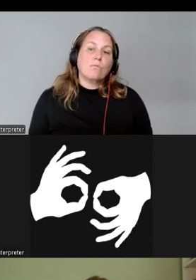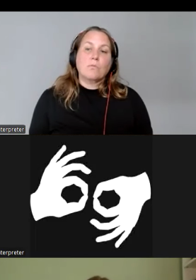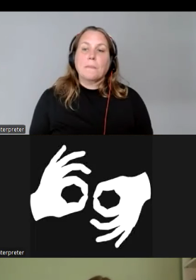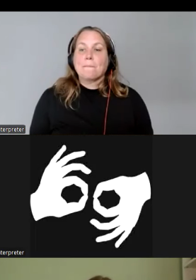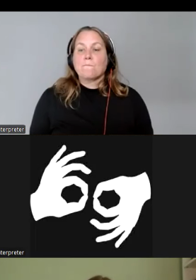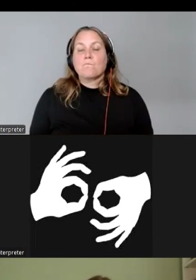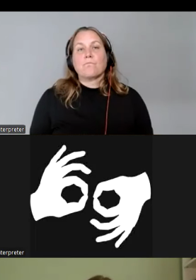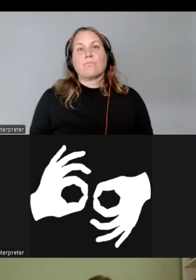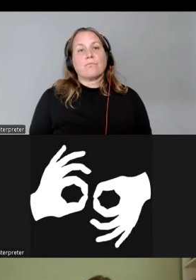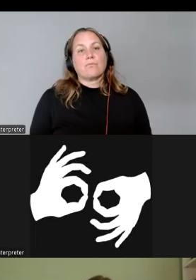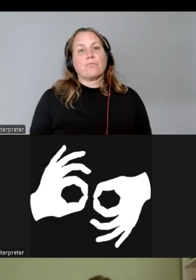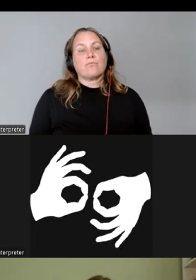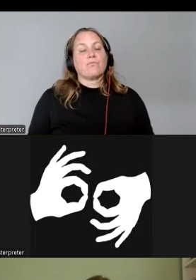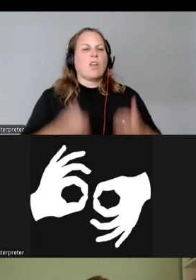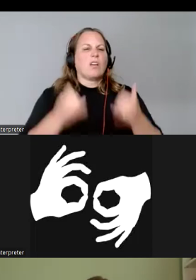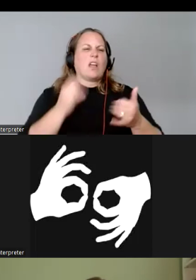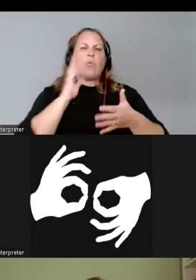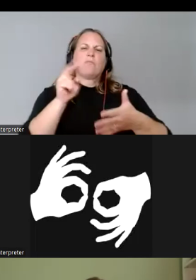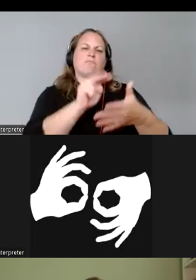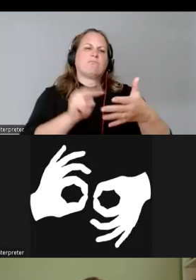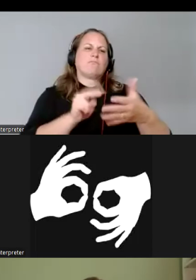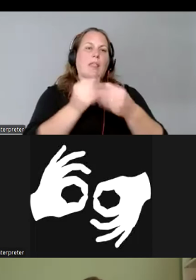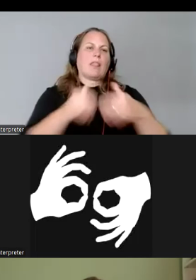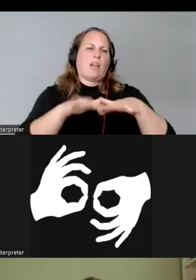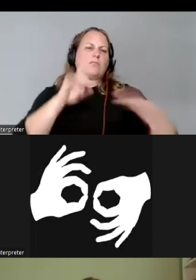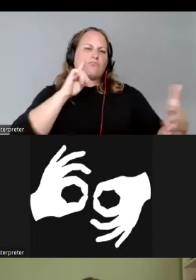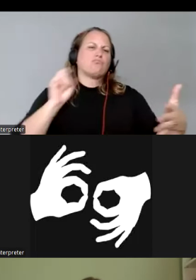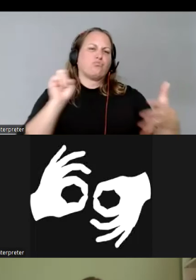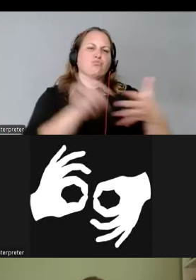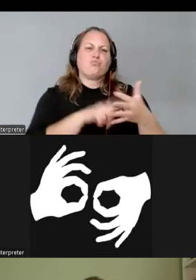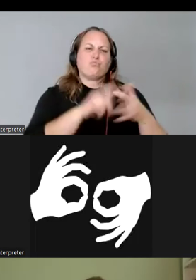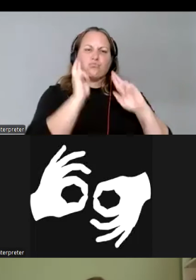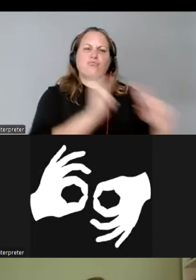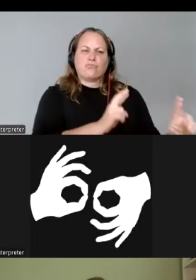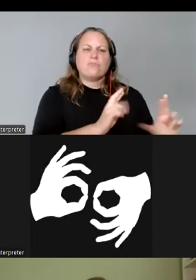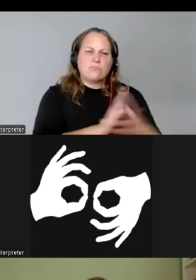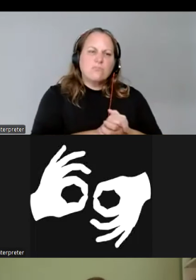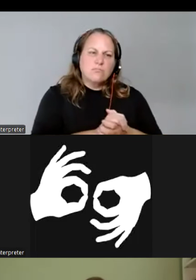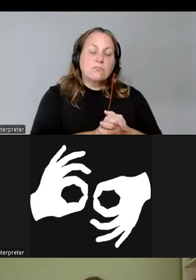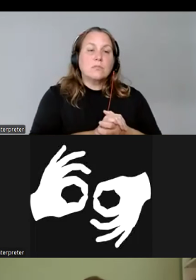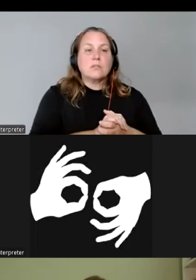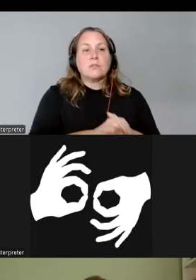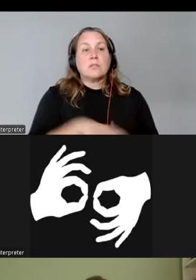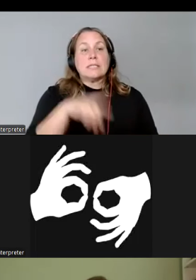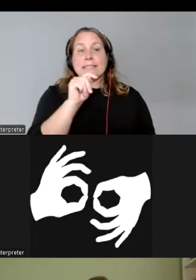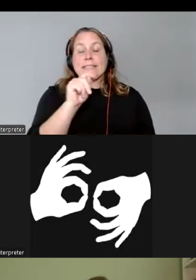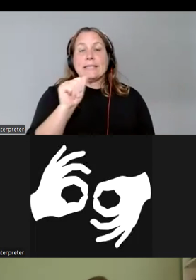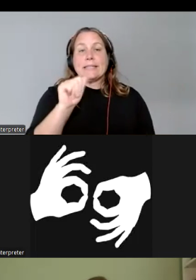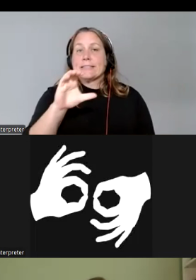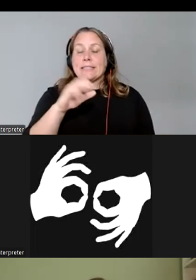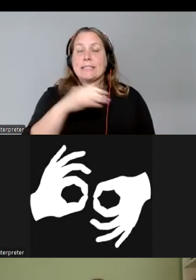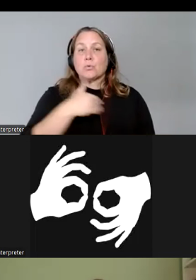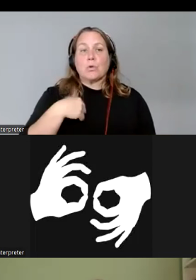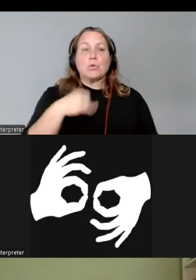I would like to read a land acknowledgement that Toronto Arts Council currently has in